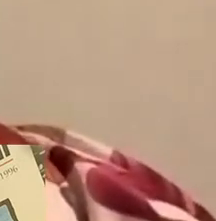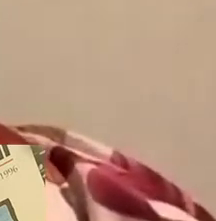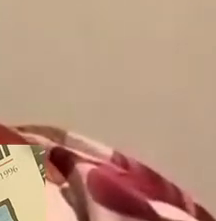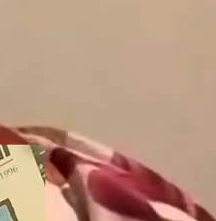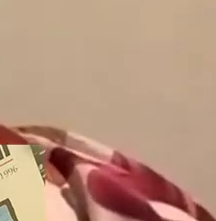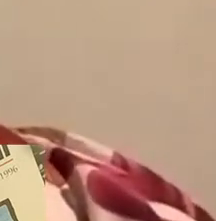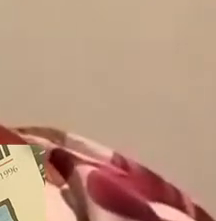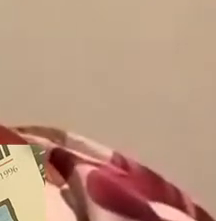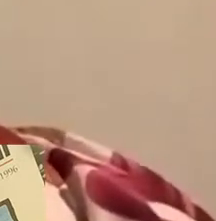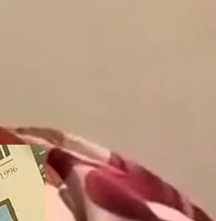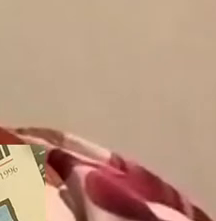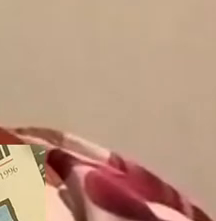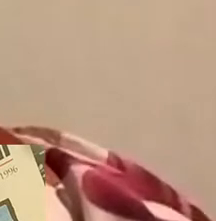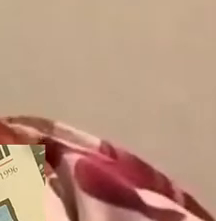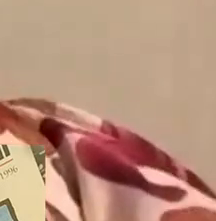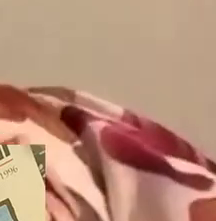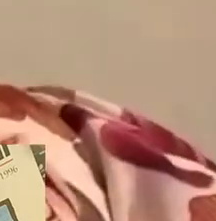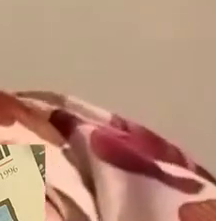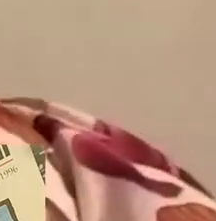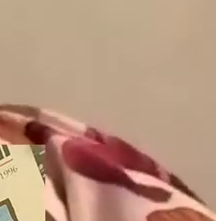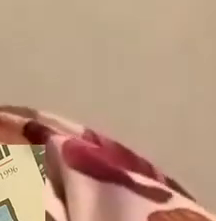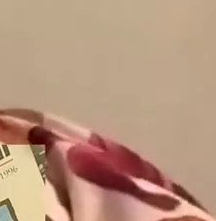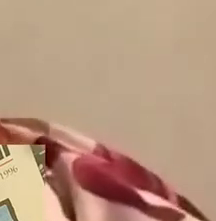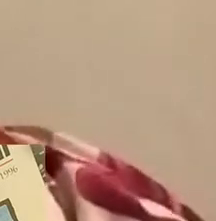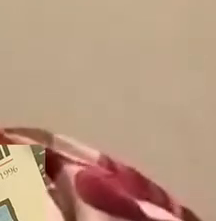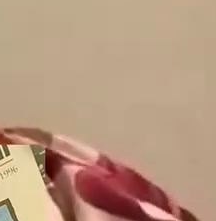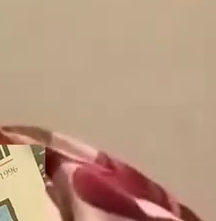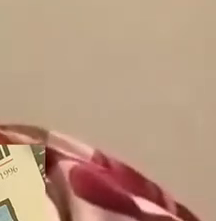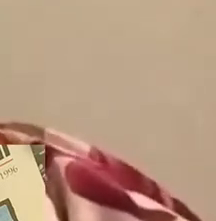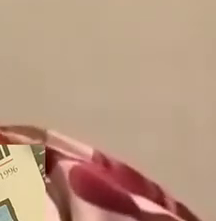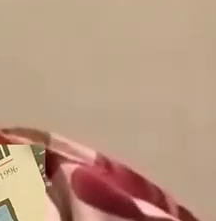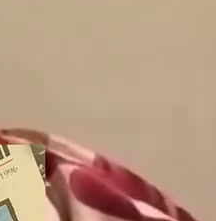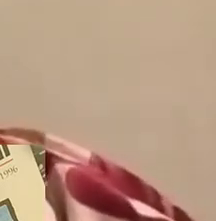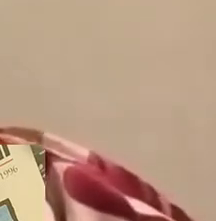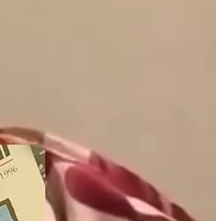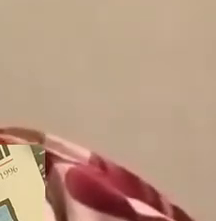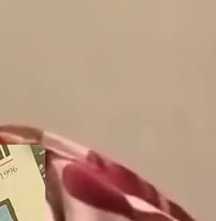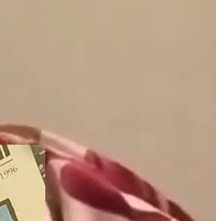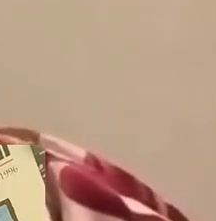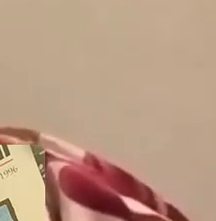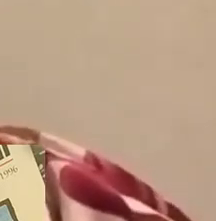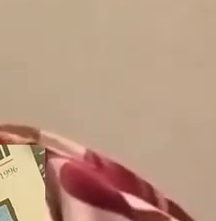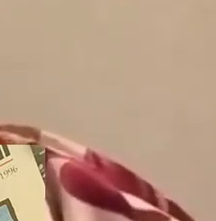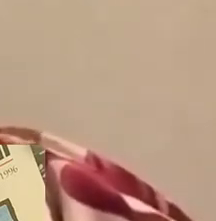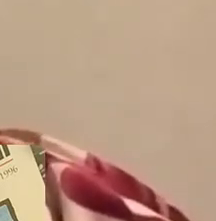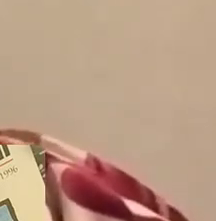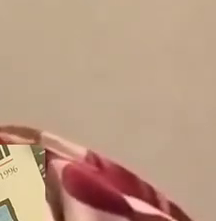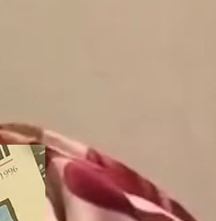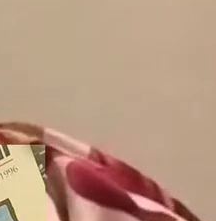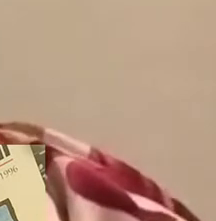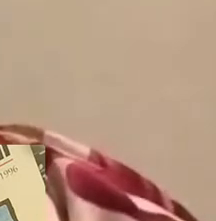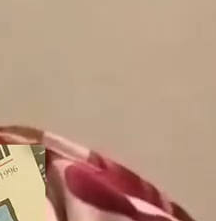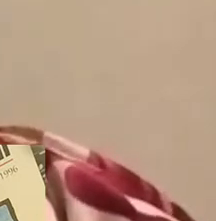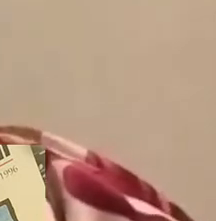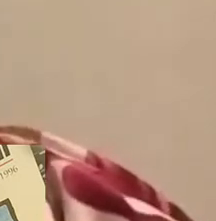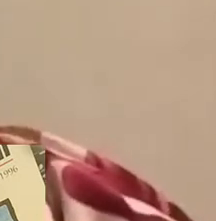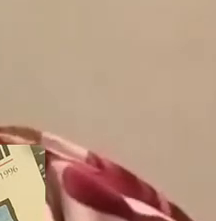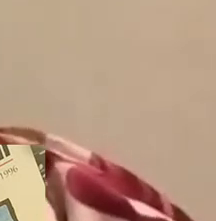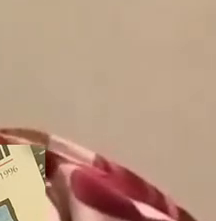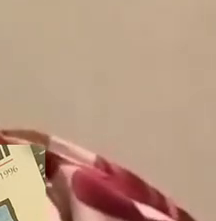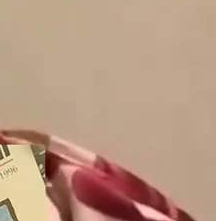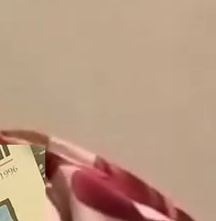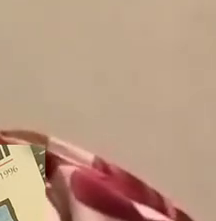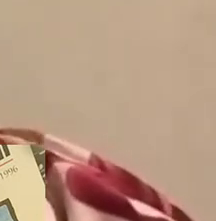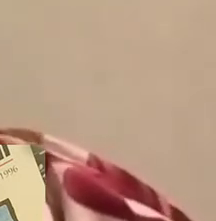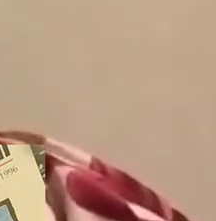Congress rises in support of the report of the portfolio committee on Justice and Correctional Services on the certificate of exemption submitted to the National